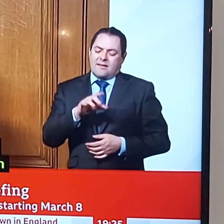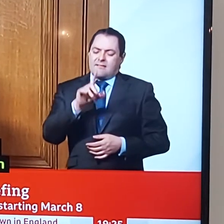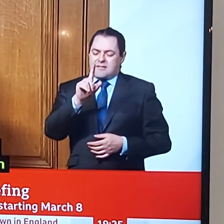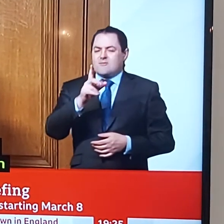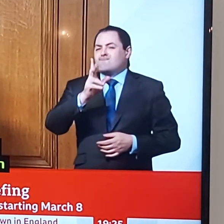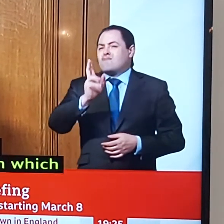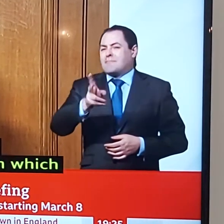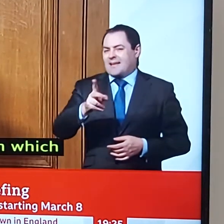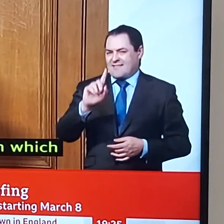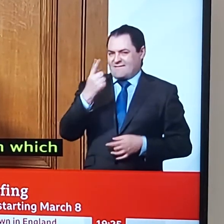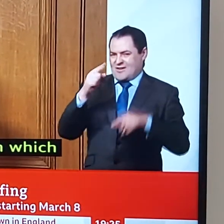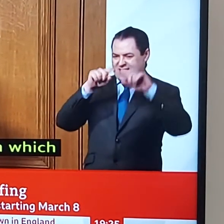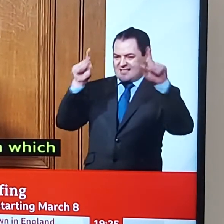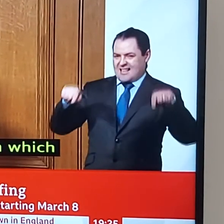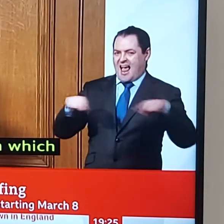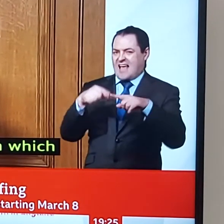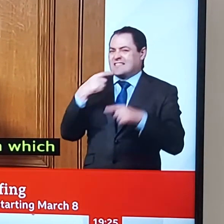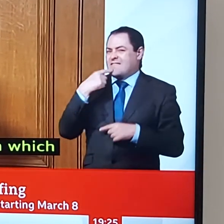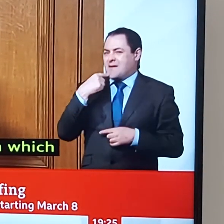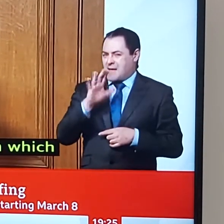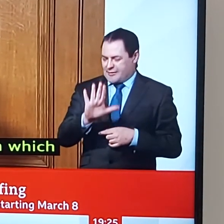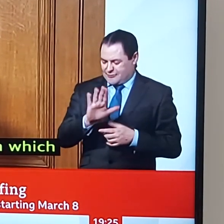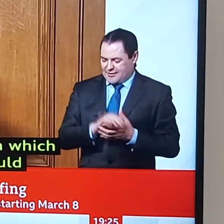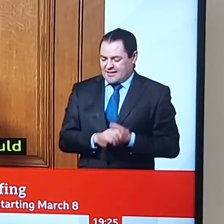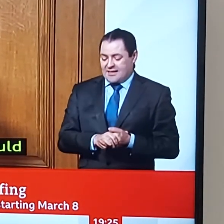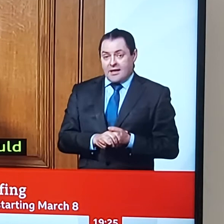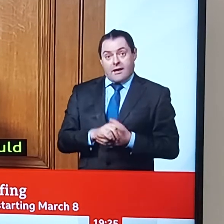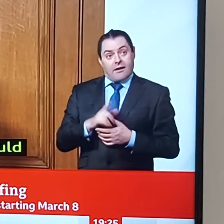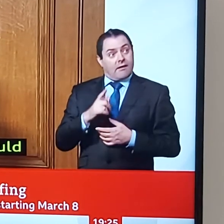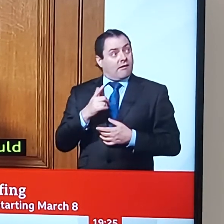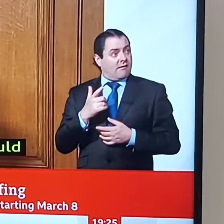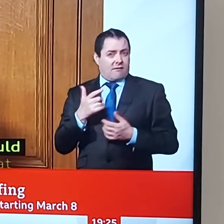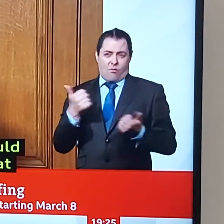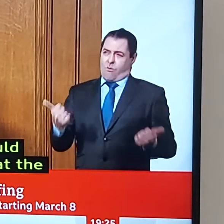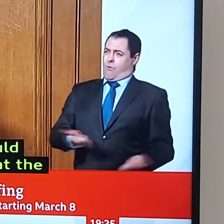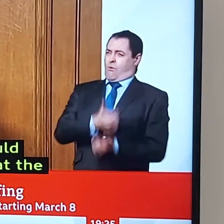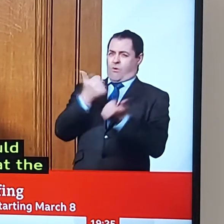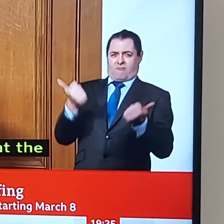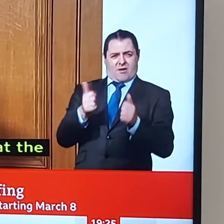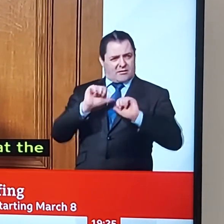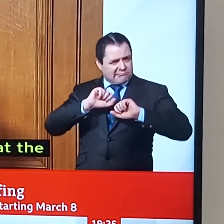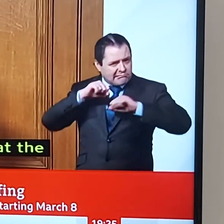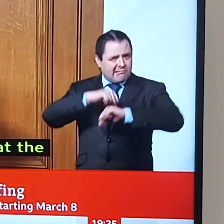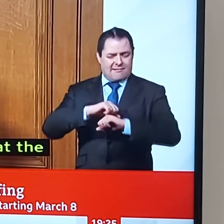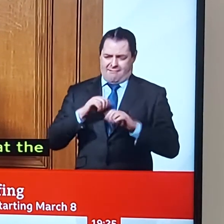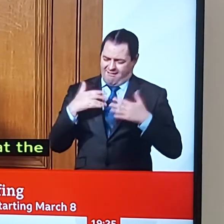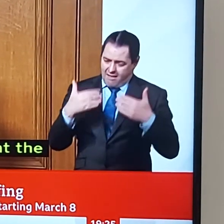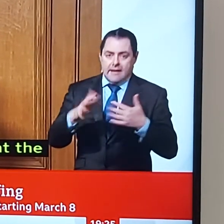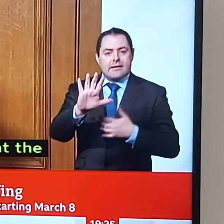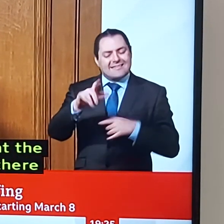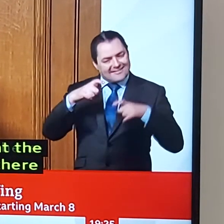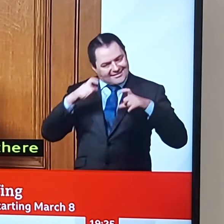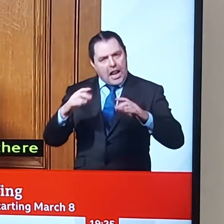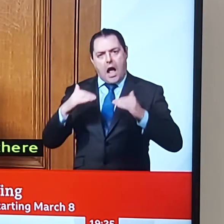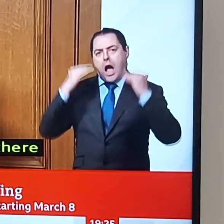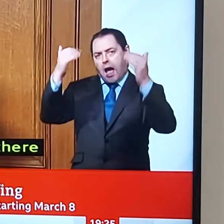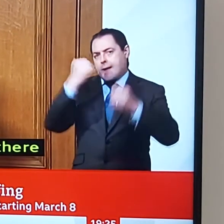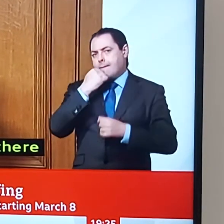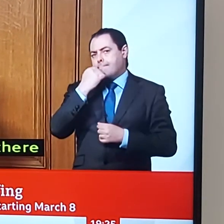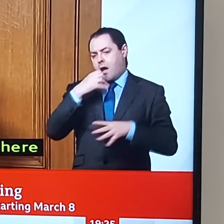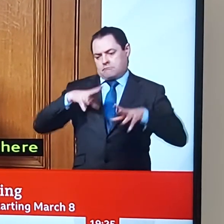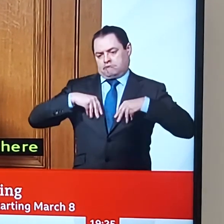the first slide. There are still very significant numbers of people with infections every day in the UK. There are still